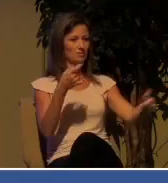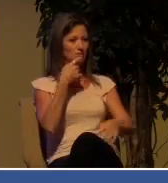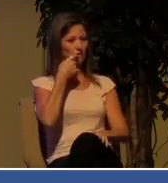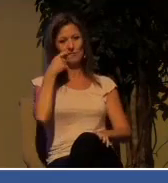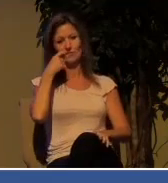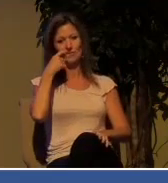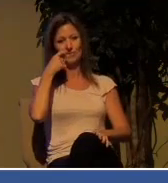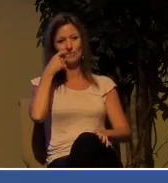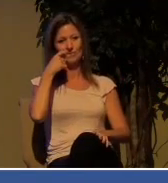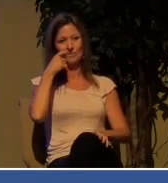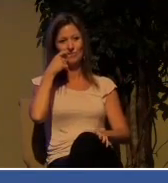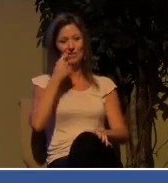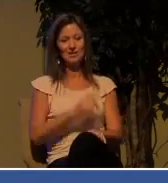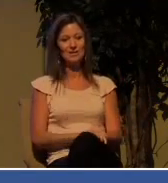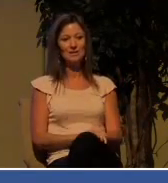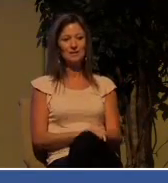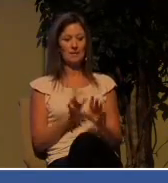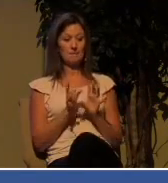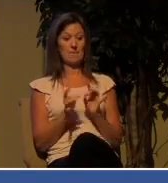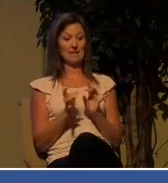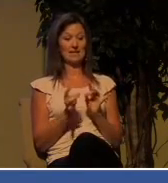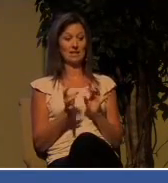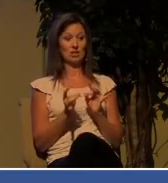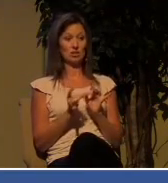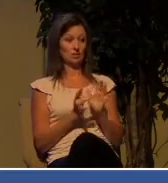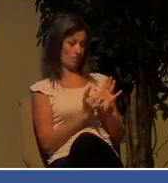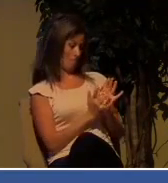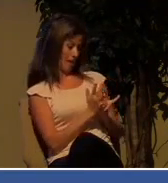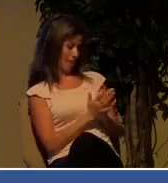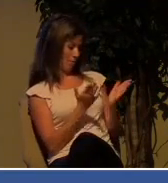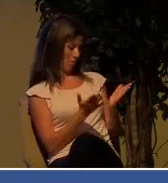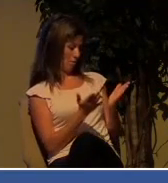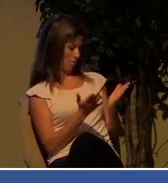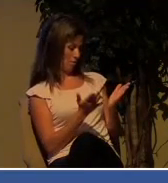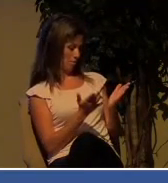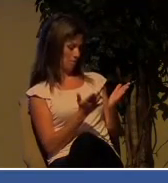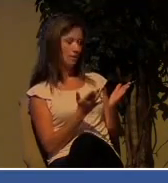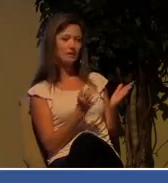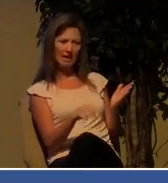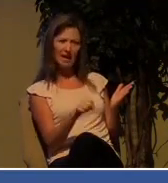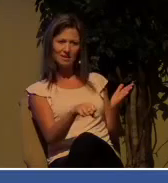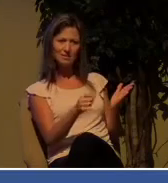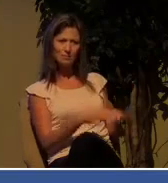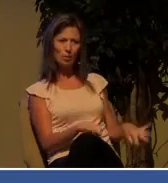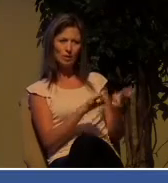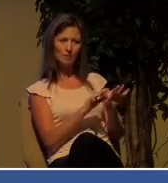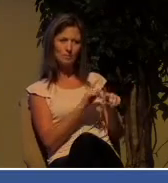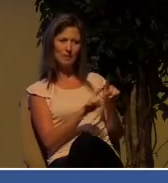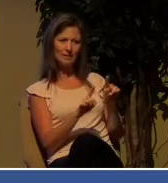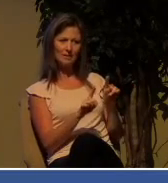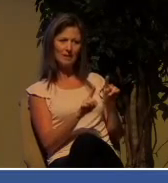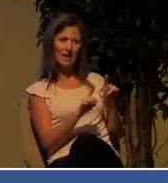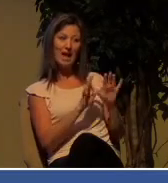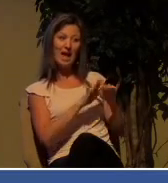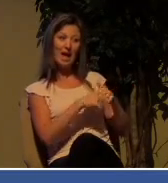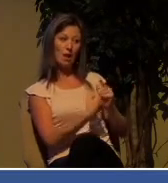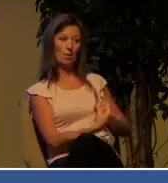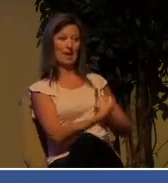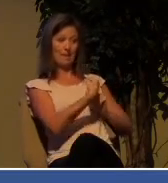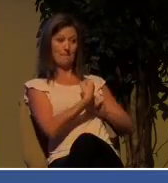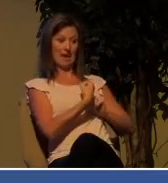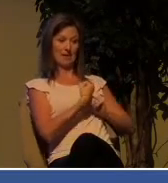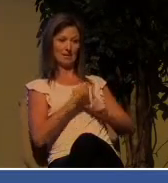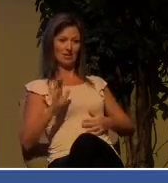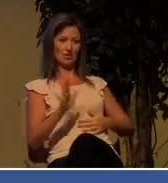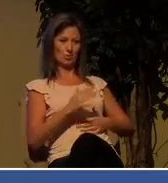just the message, but the message as it's taken hold in your life. Your sharing with somebody else